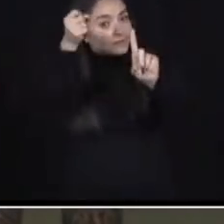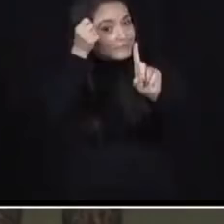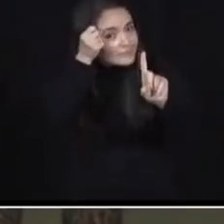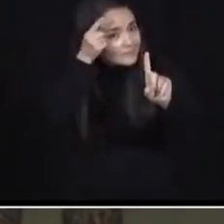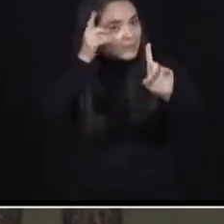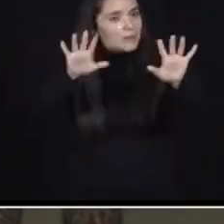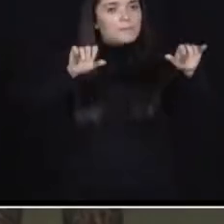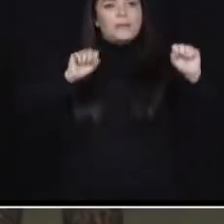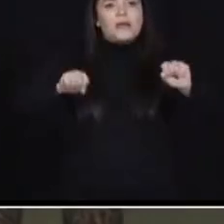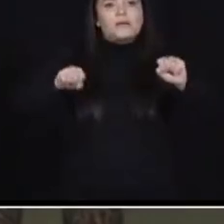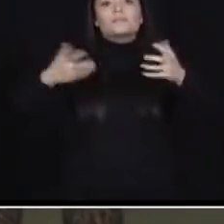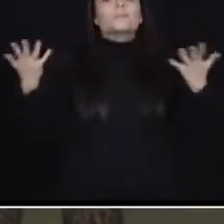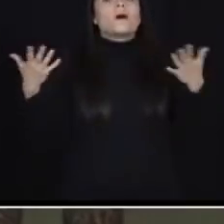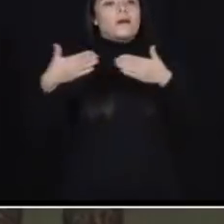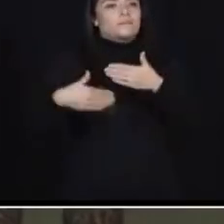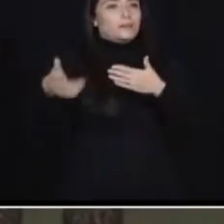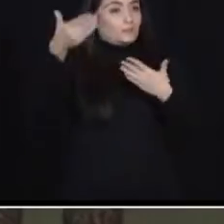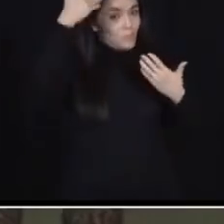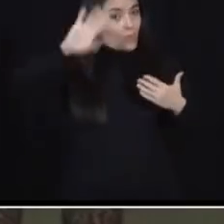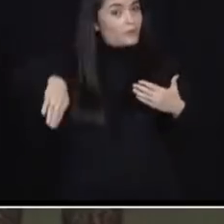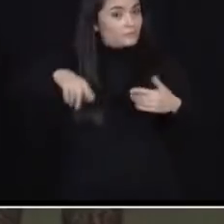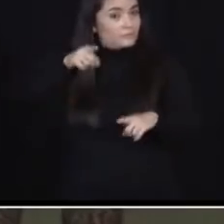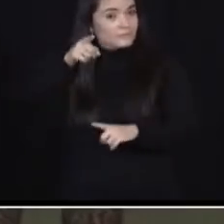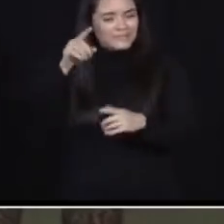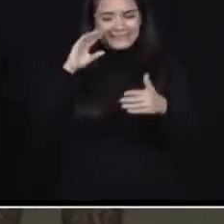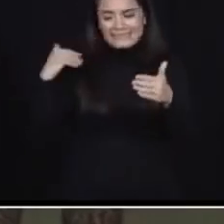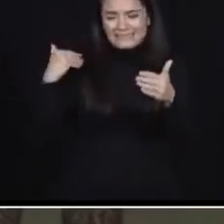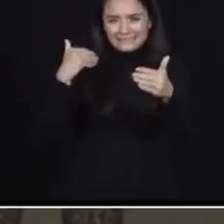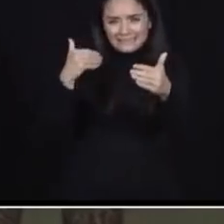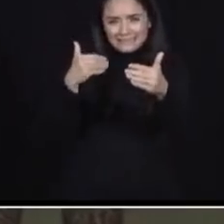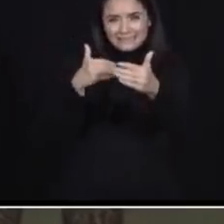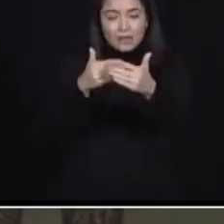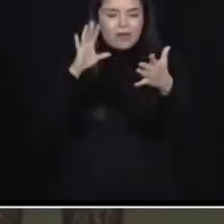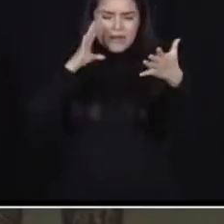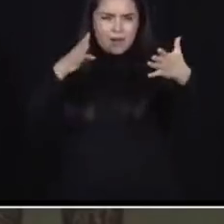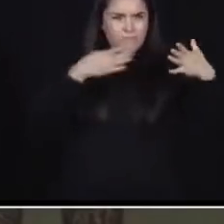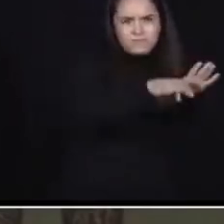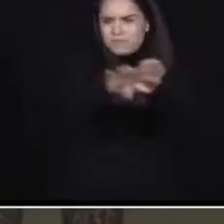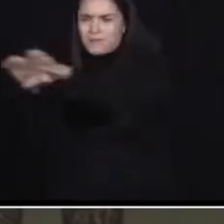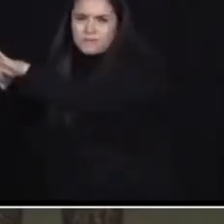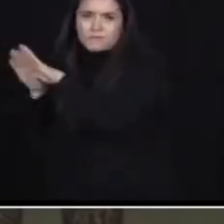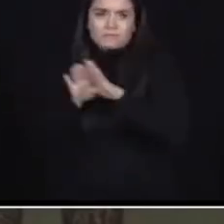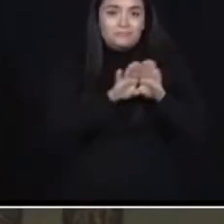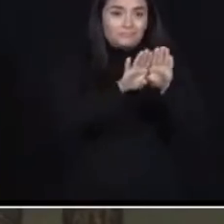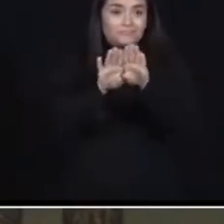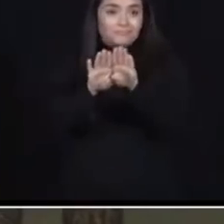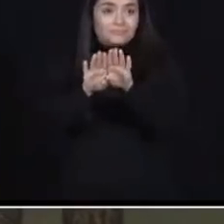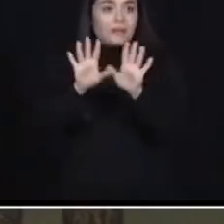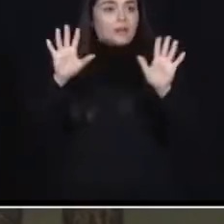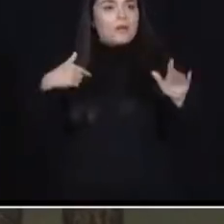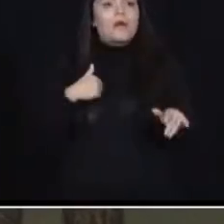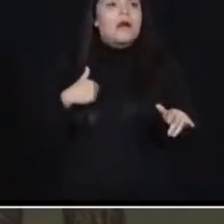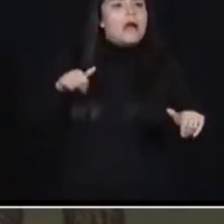staring down the barrel of another lockdown, and I will not hesitate for a second if we